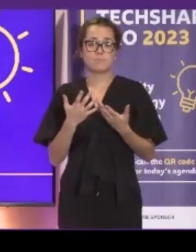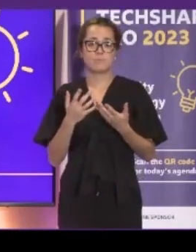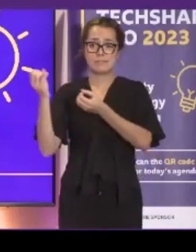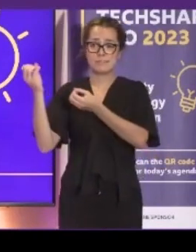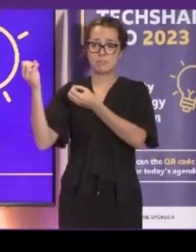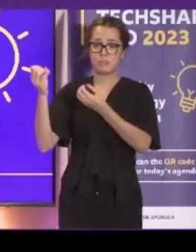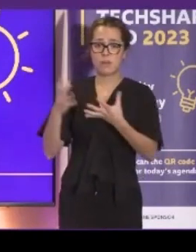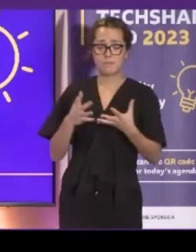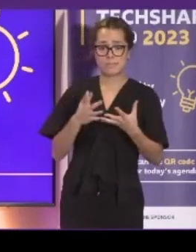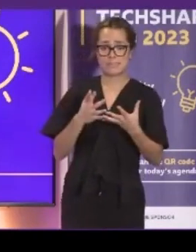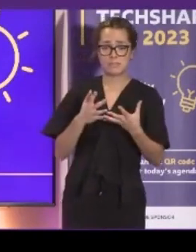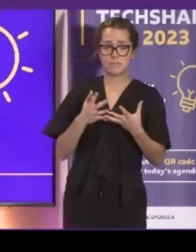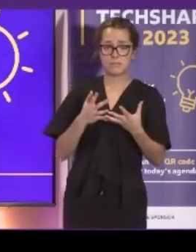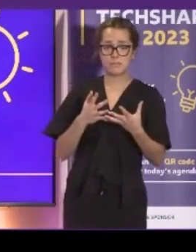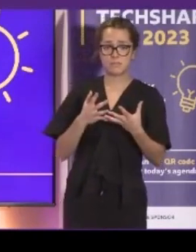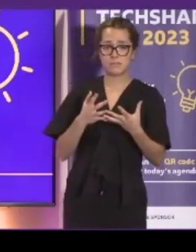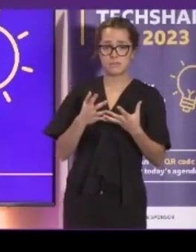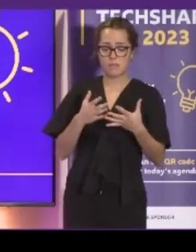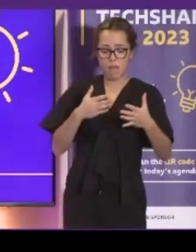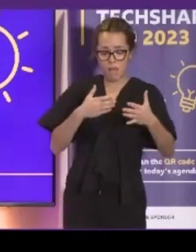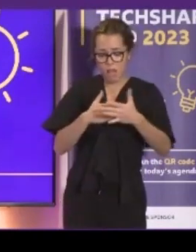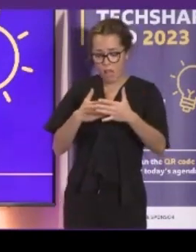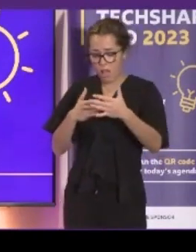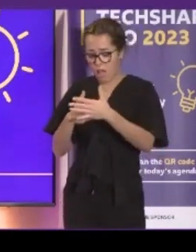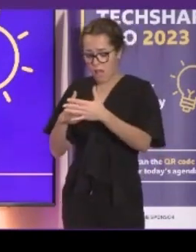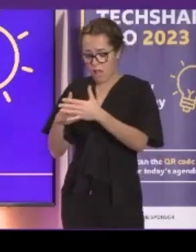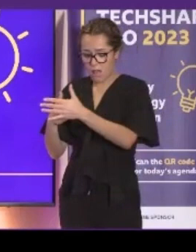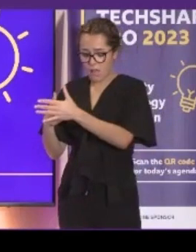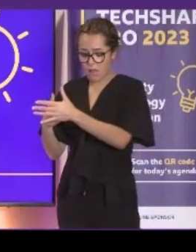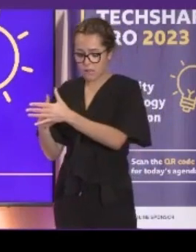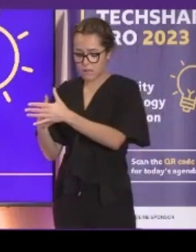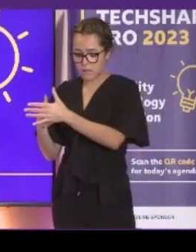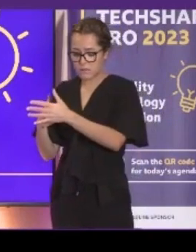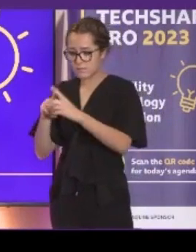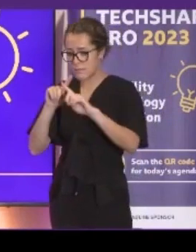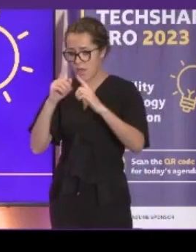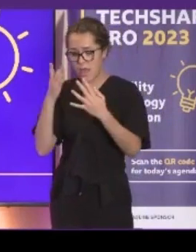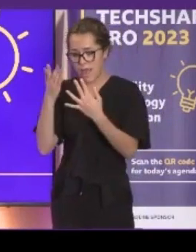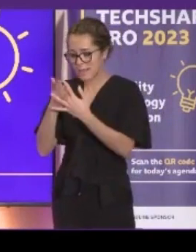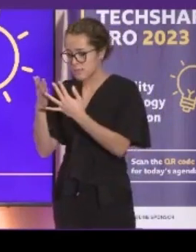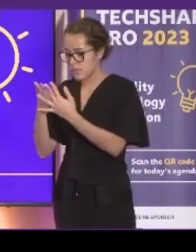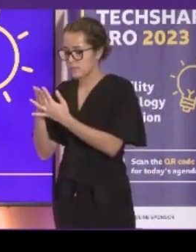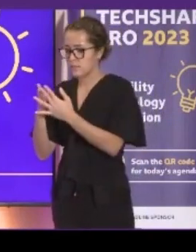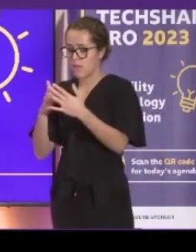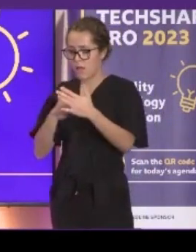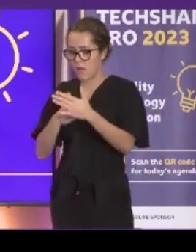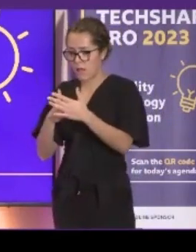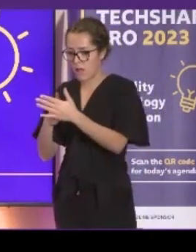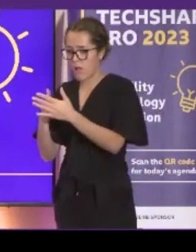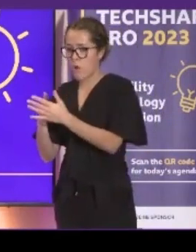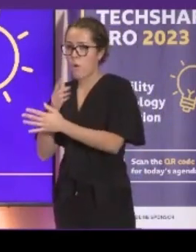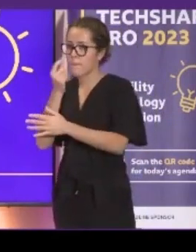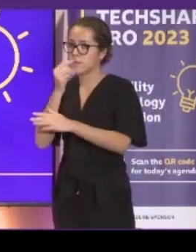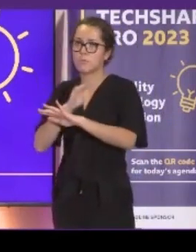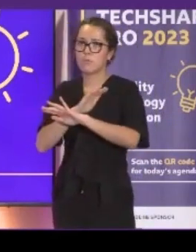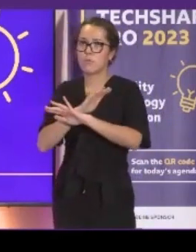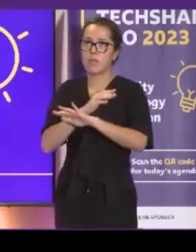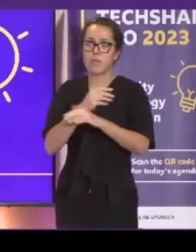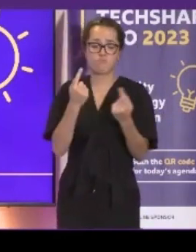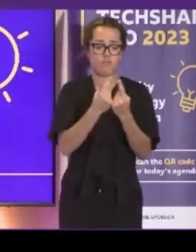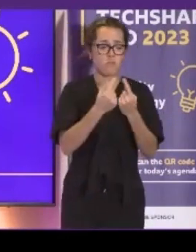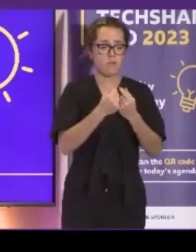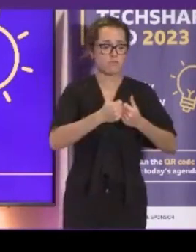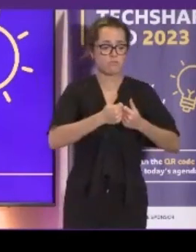service where people can access our products and our services and the content that we deliver, if they don't get a good enough kind of product that they can